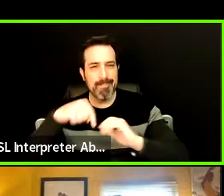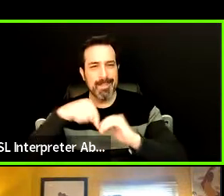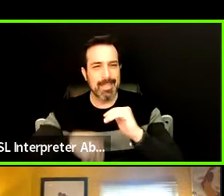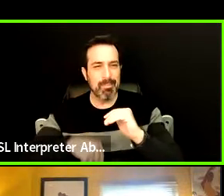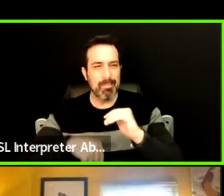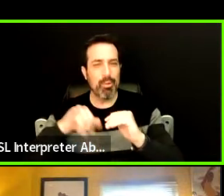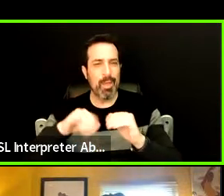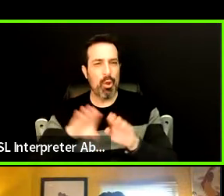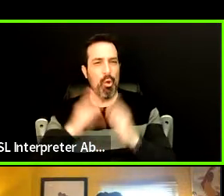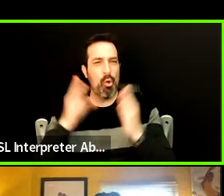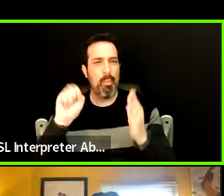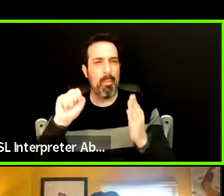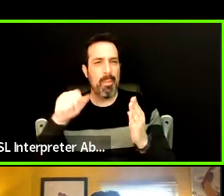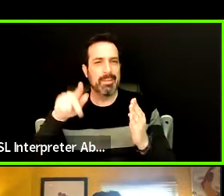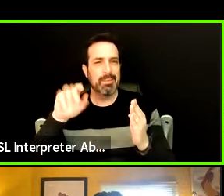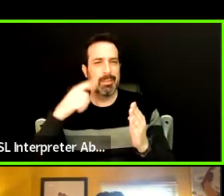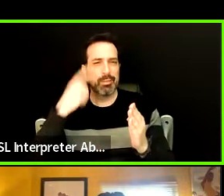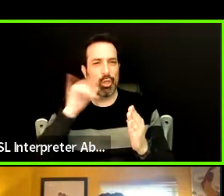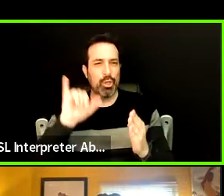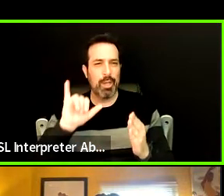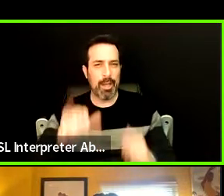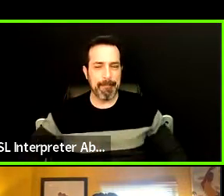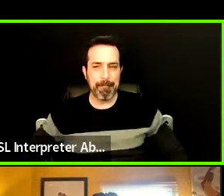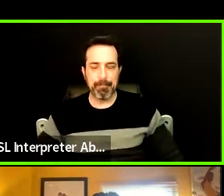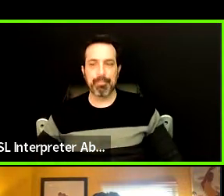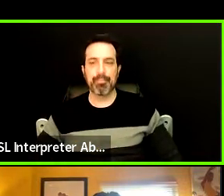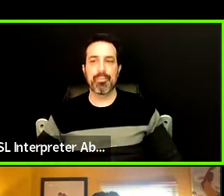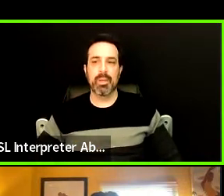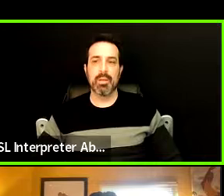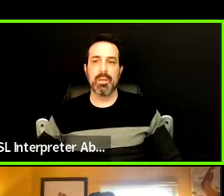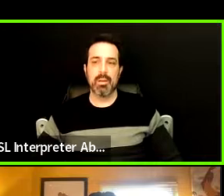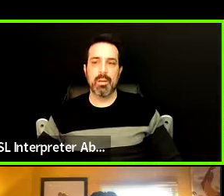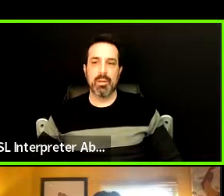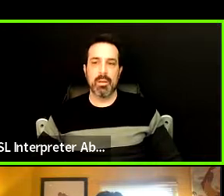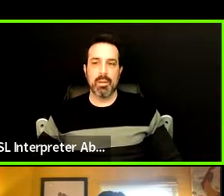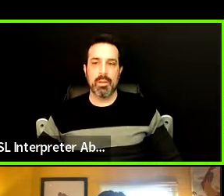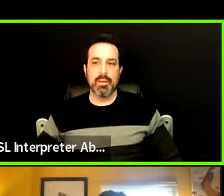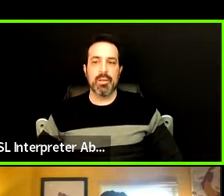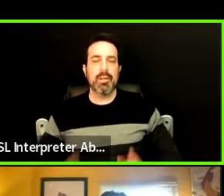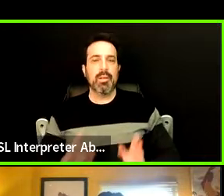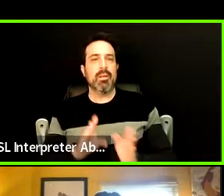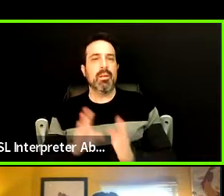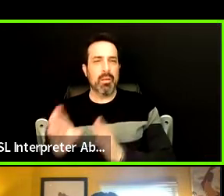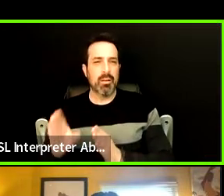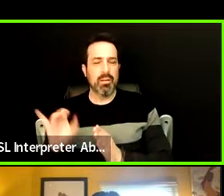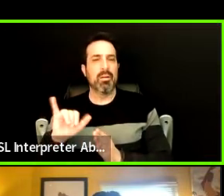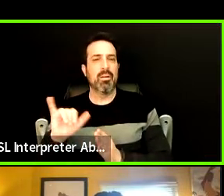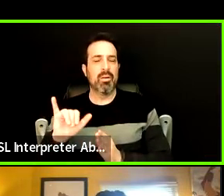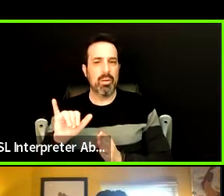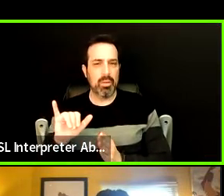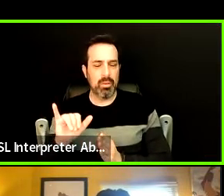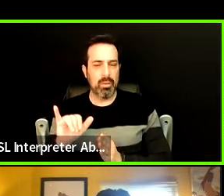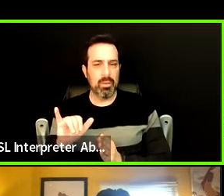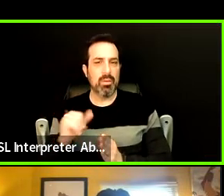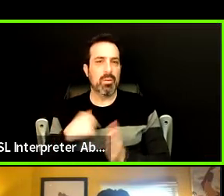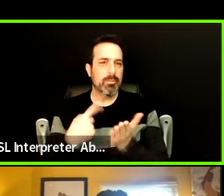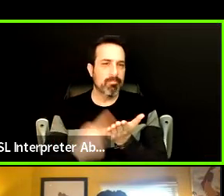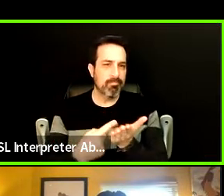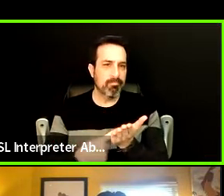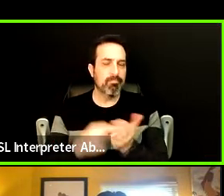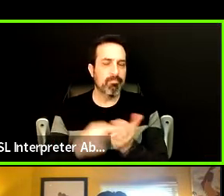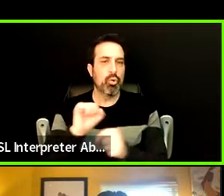those open spaces could look like. And then we also got over to